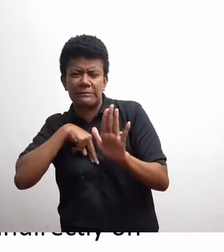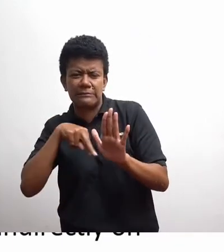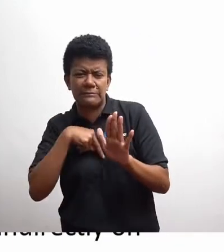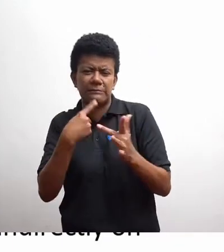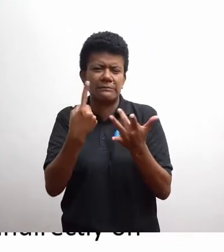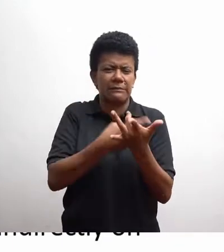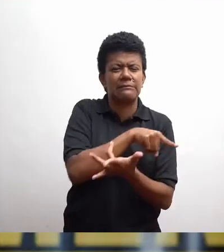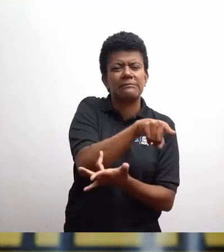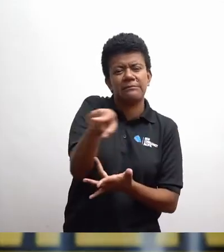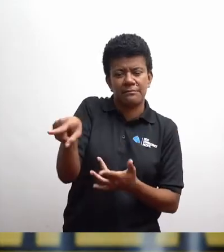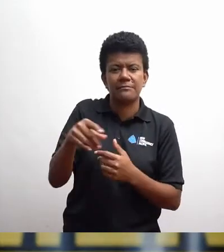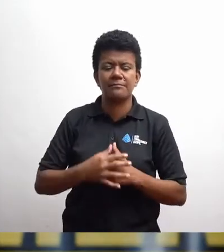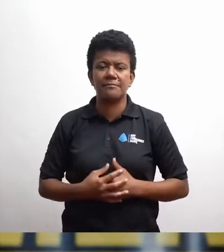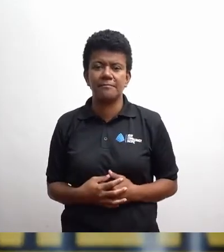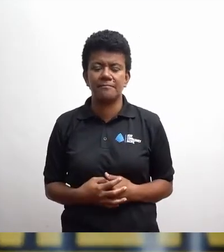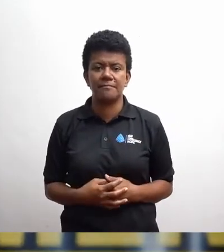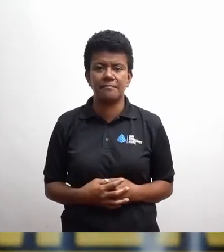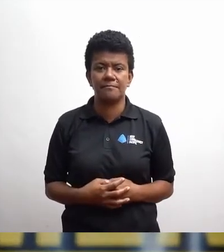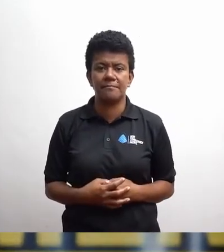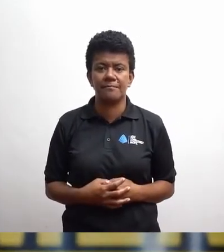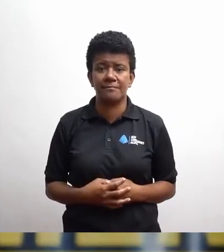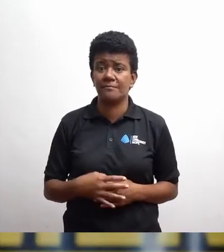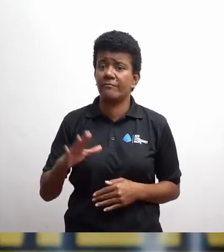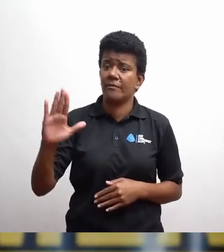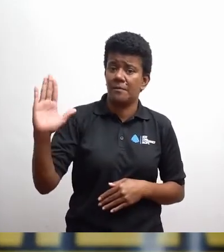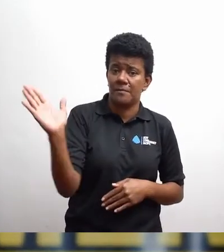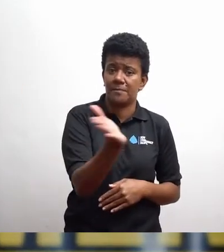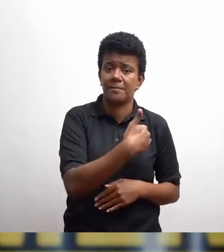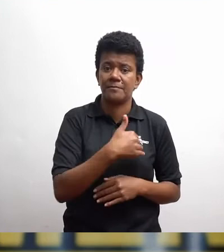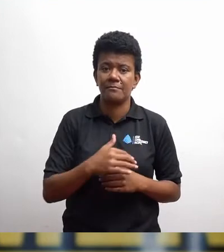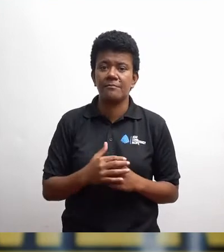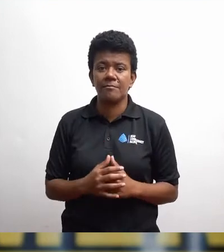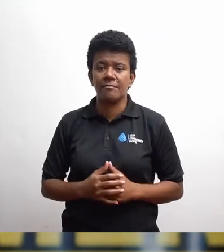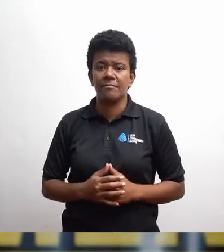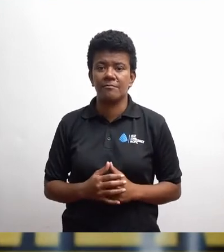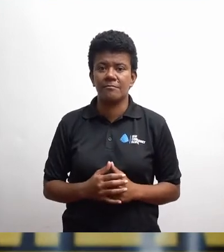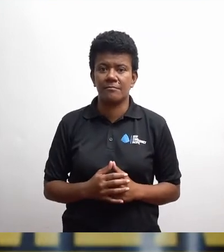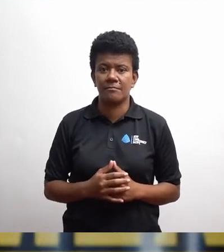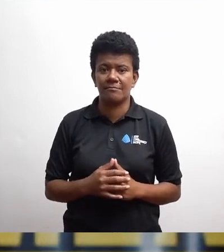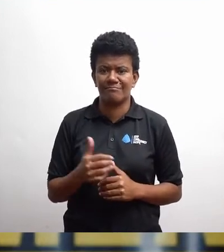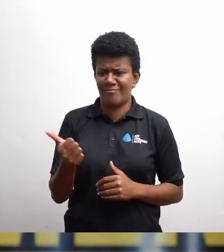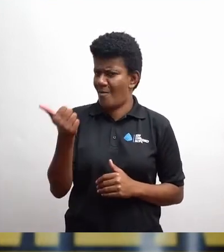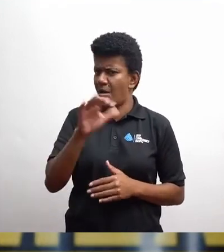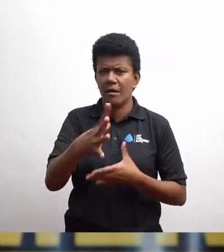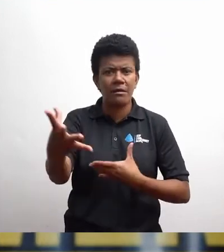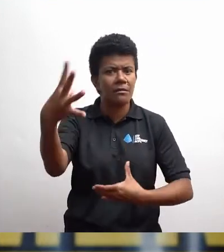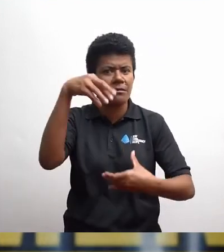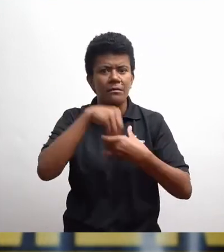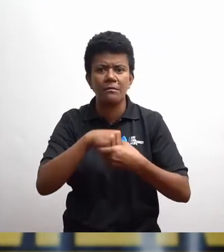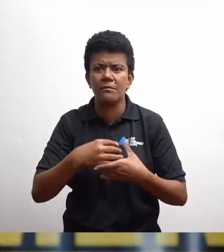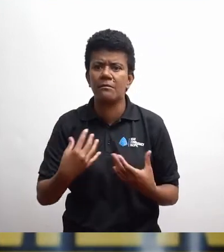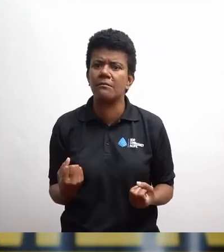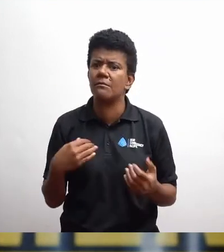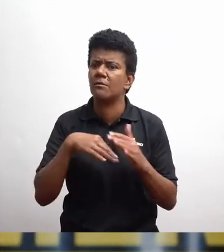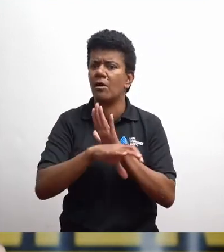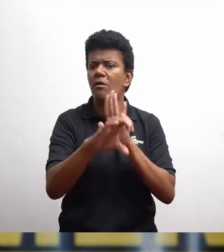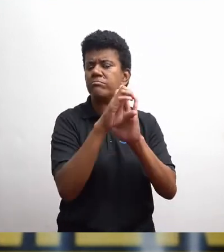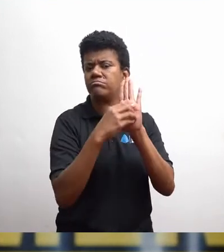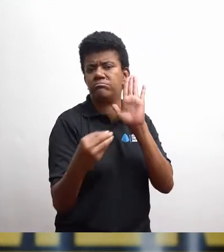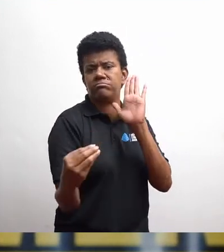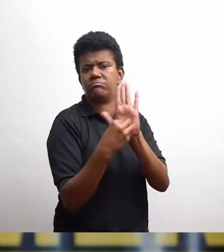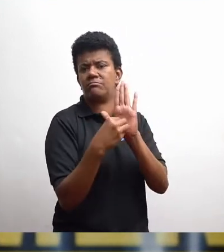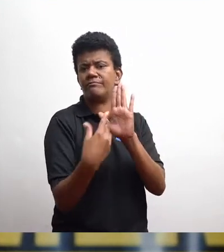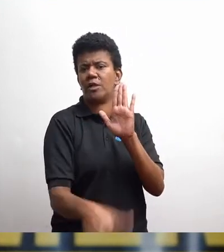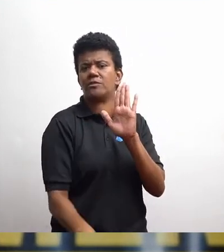religion, etc. So all of these things are already encoded in our highest law of